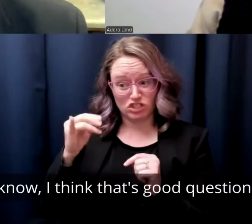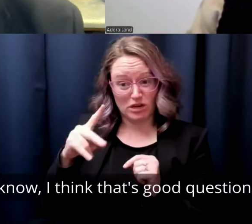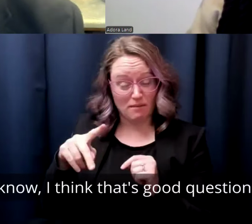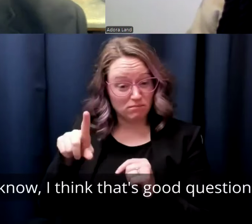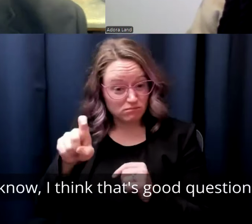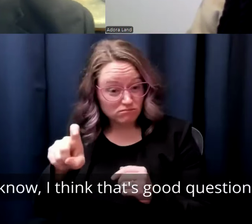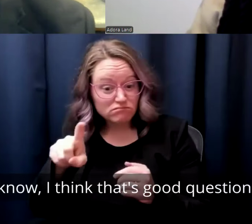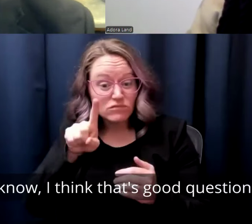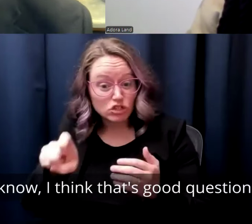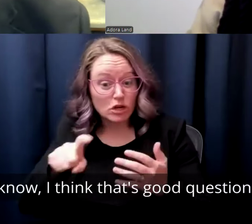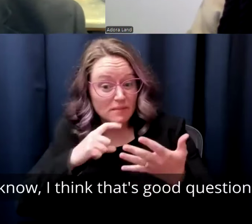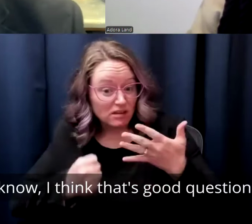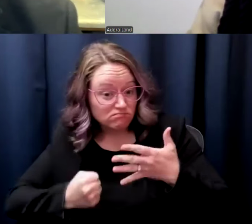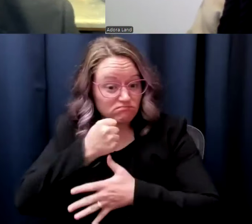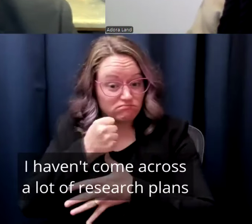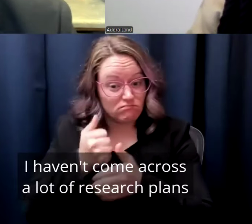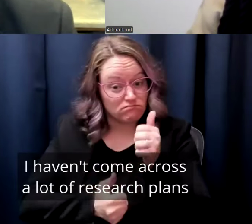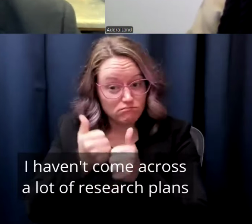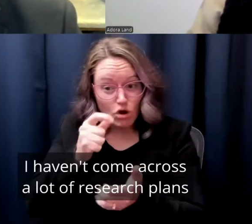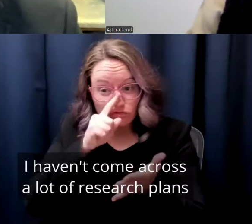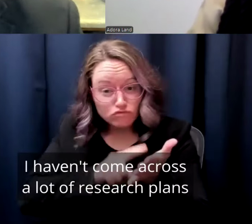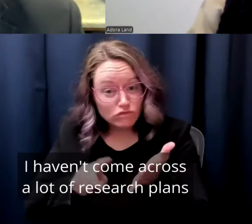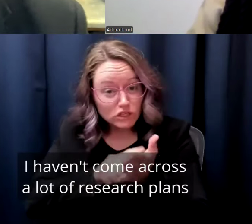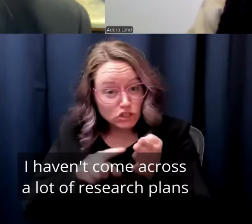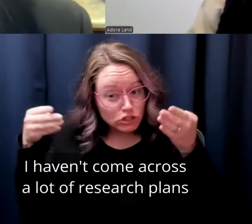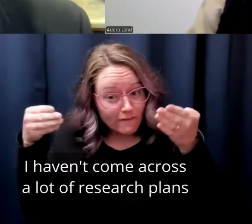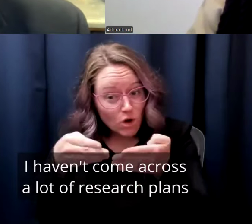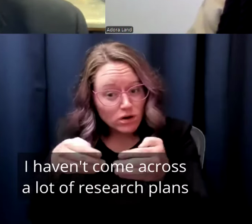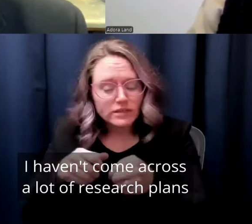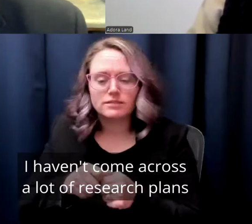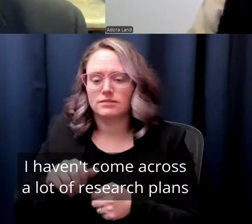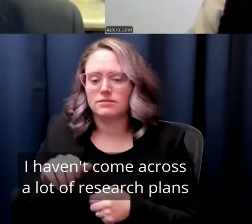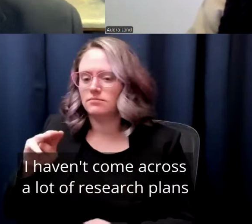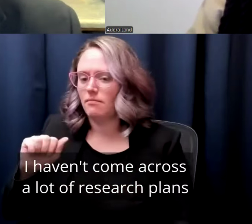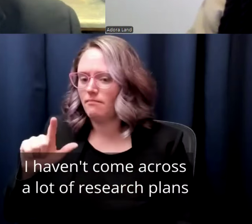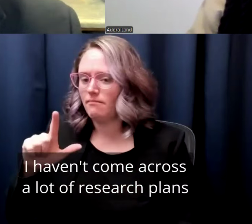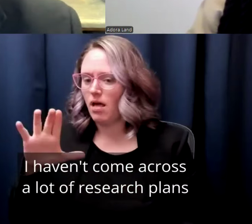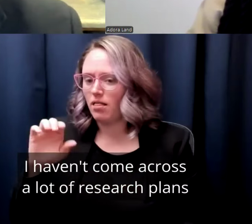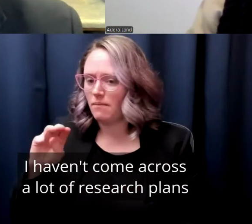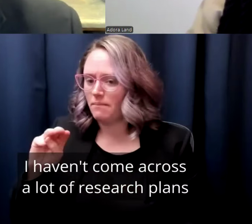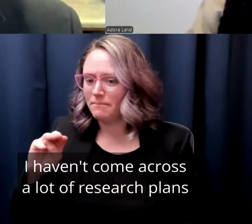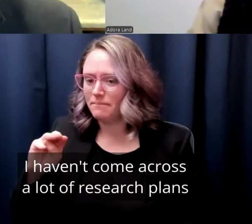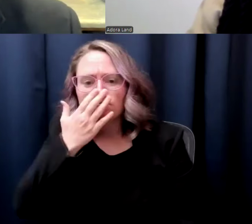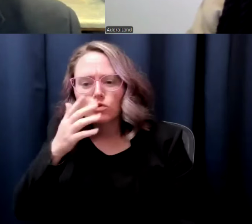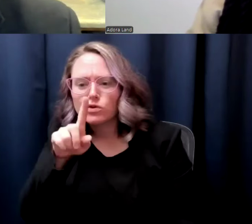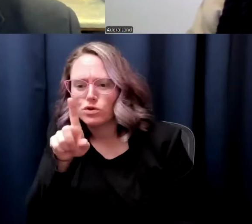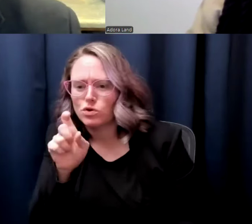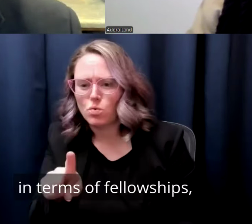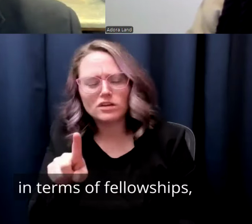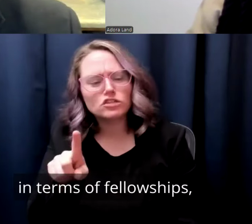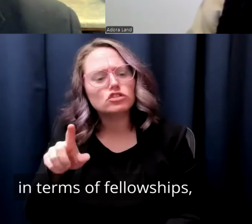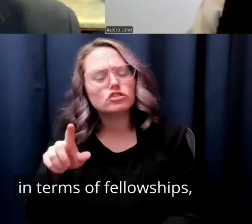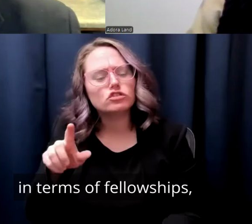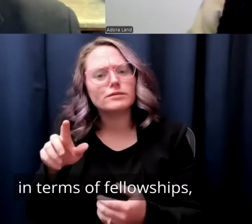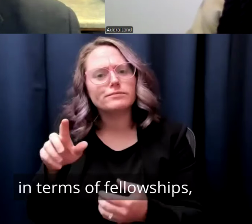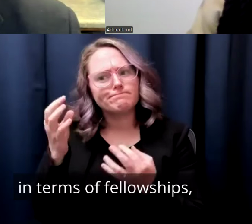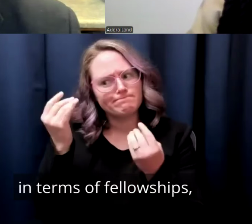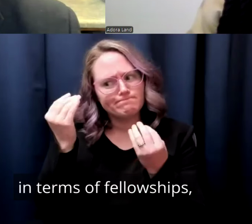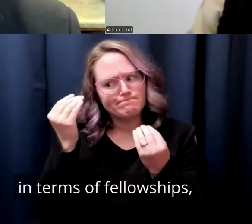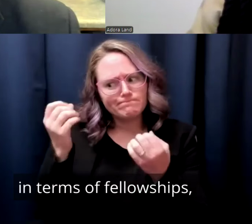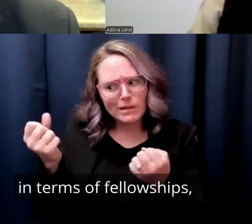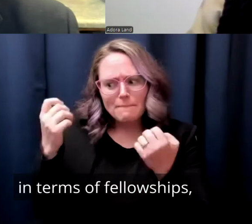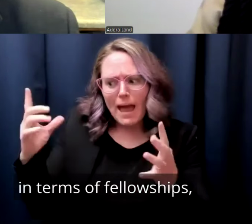I think that's a good question. I haven't come across a lot of research plans in